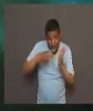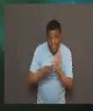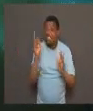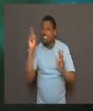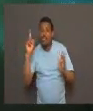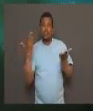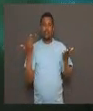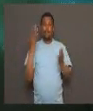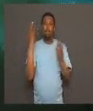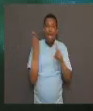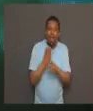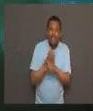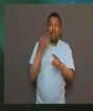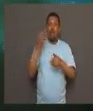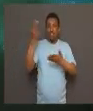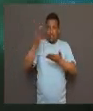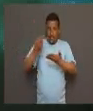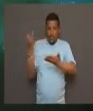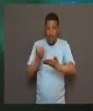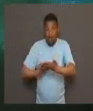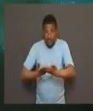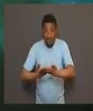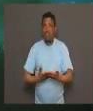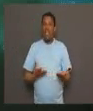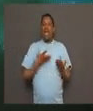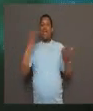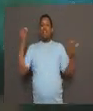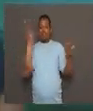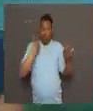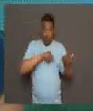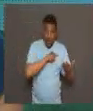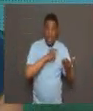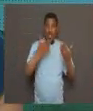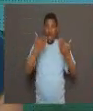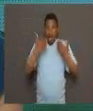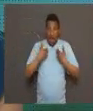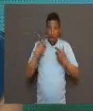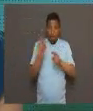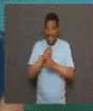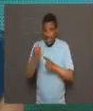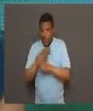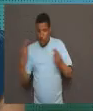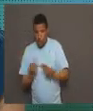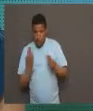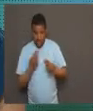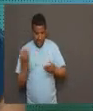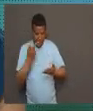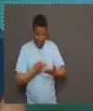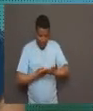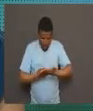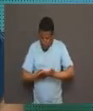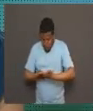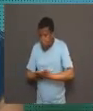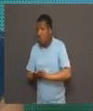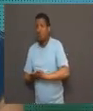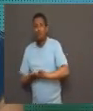learned the meaning and purpose of sketch maps, and we have practiced